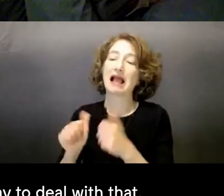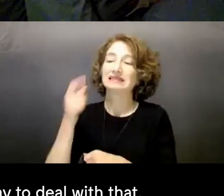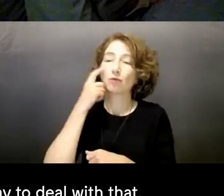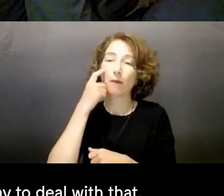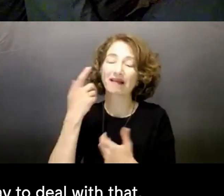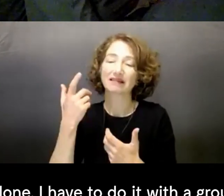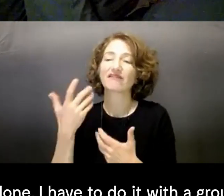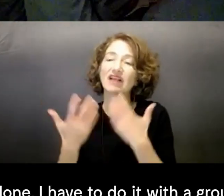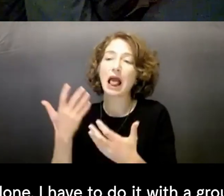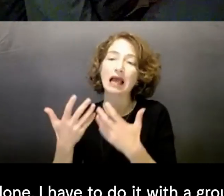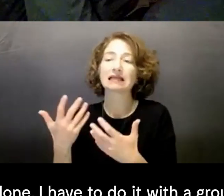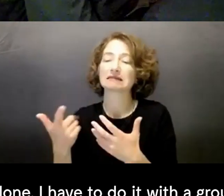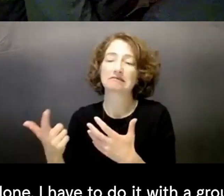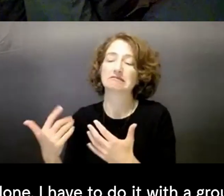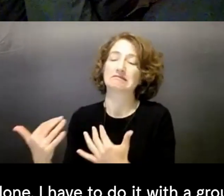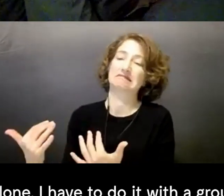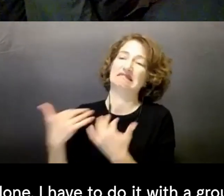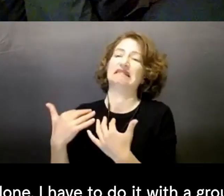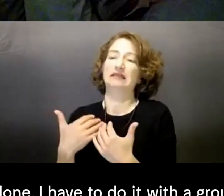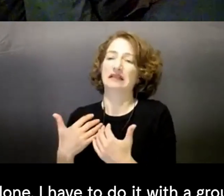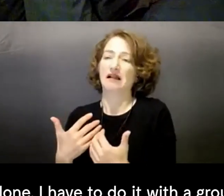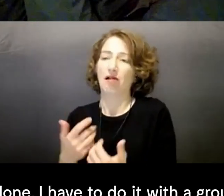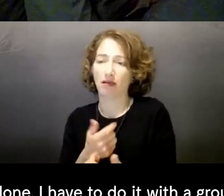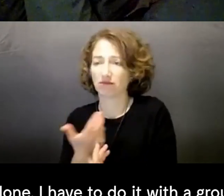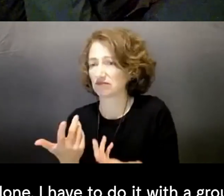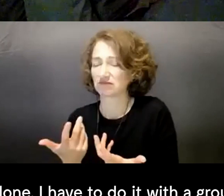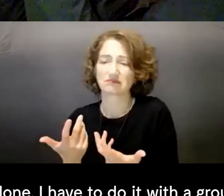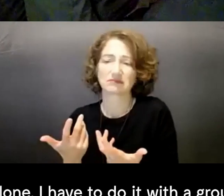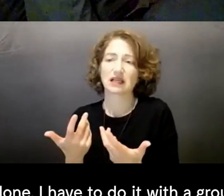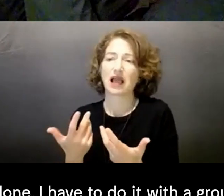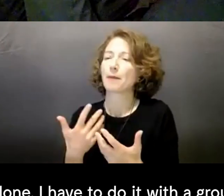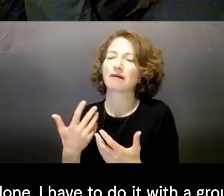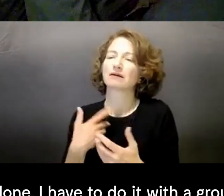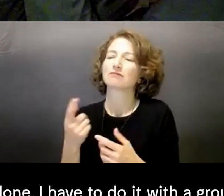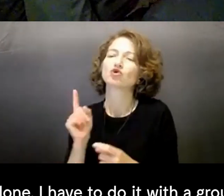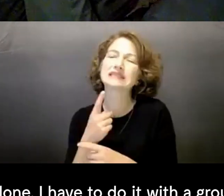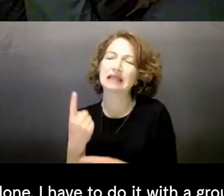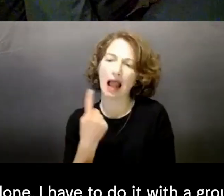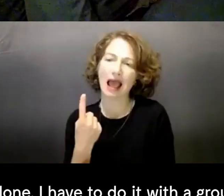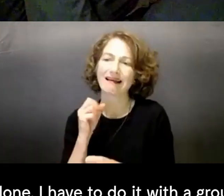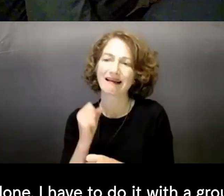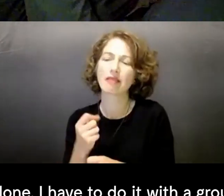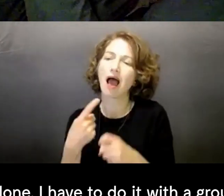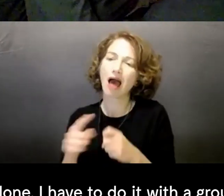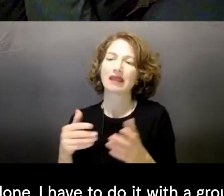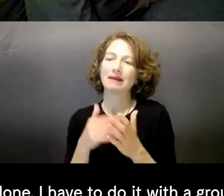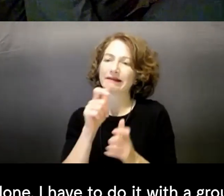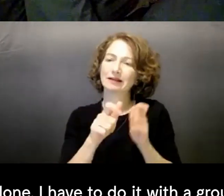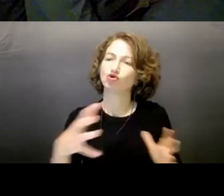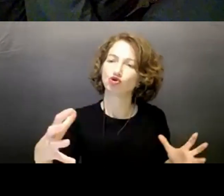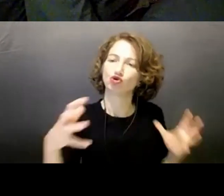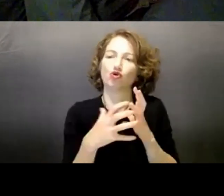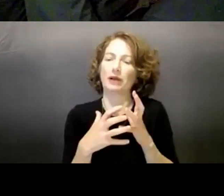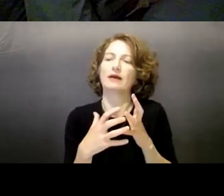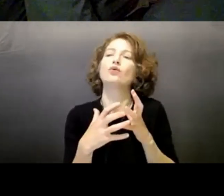be harmful, or maybe then I cannot do this alone. I have to do it with a group of other disabled people,